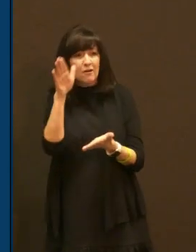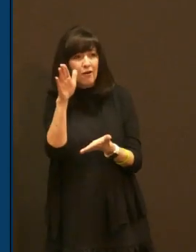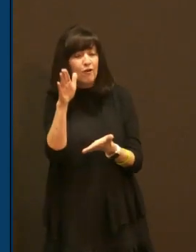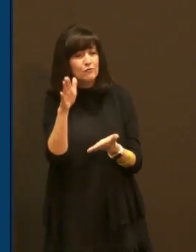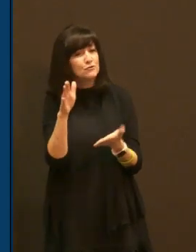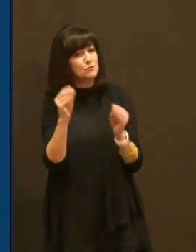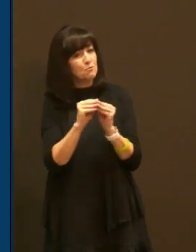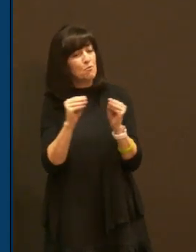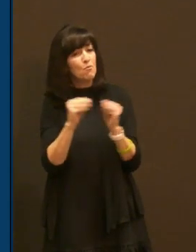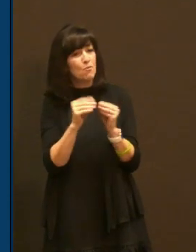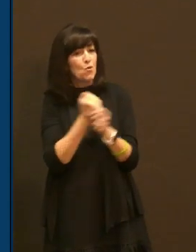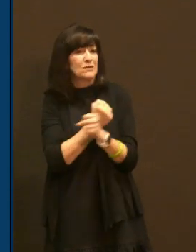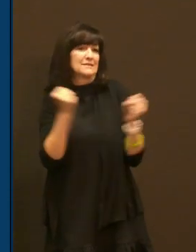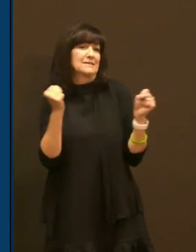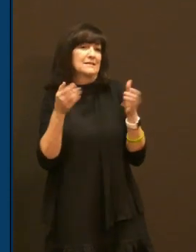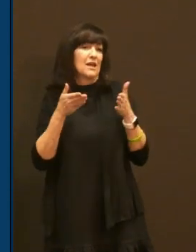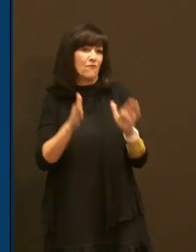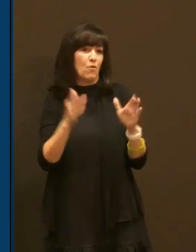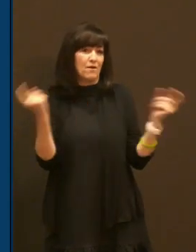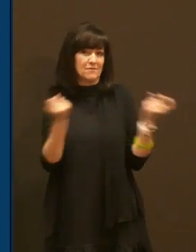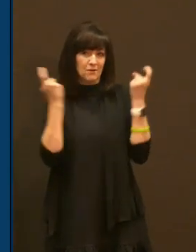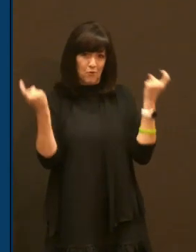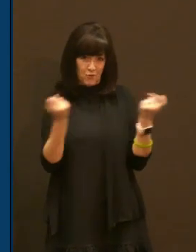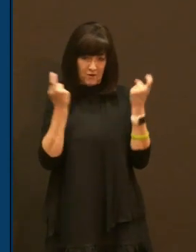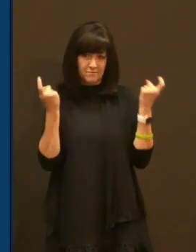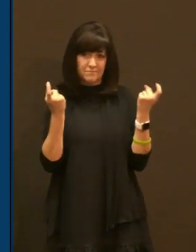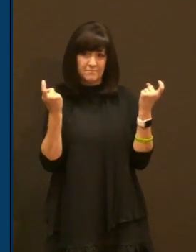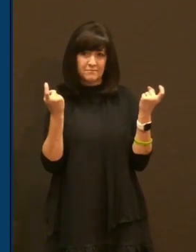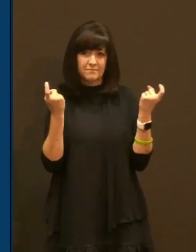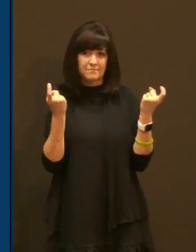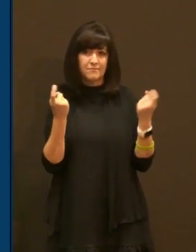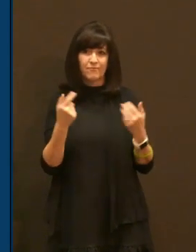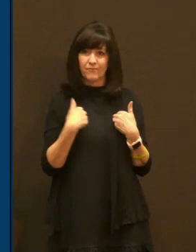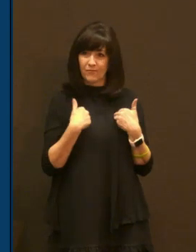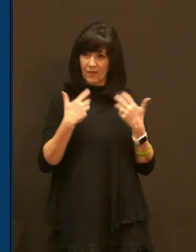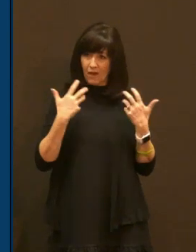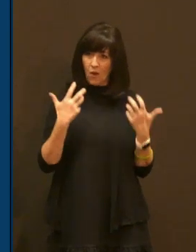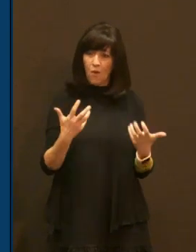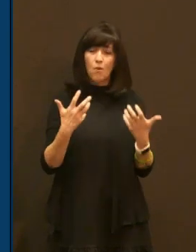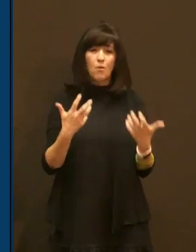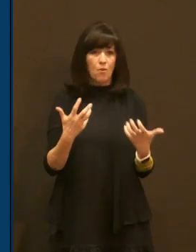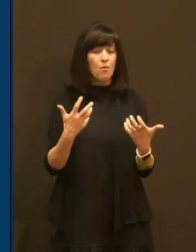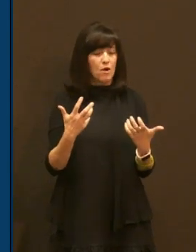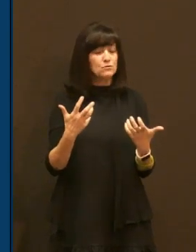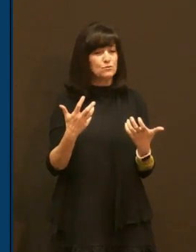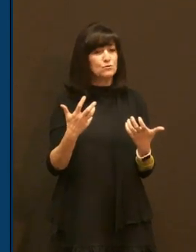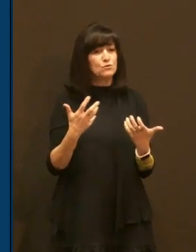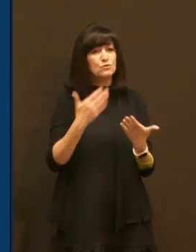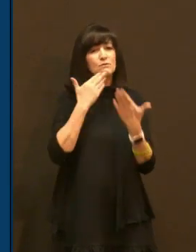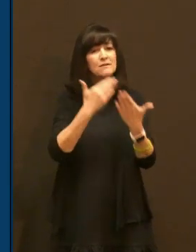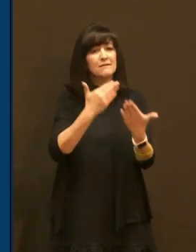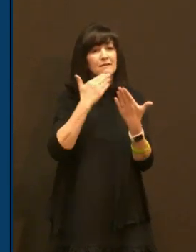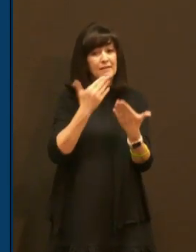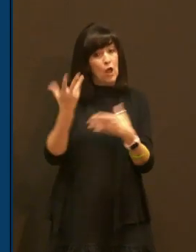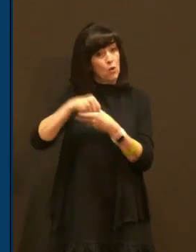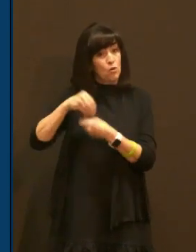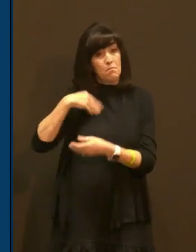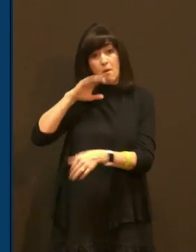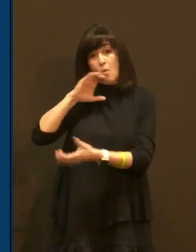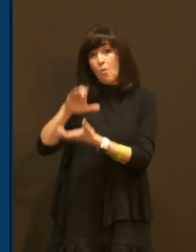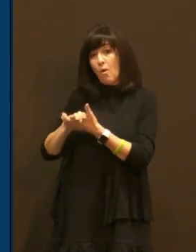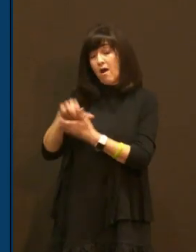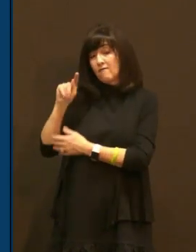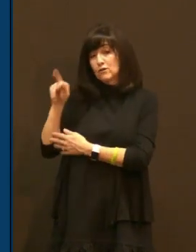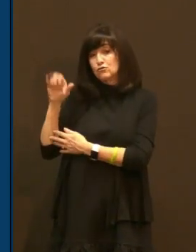I also want to thank those who've, including my wife Tracy, who've been helping serve meals